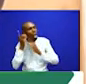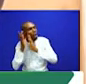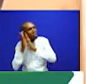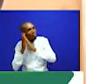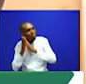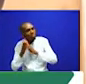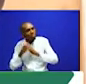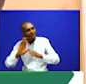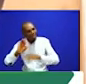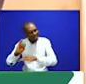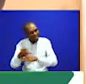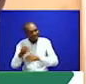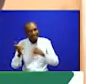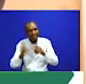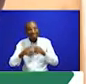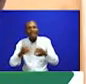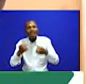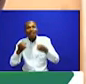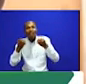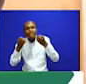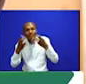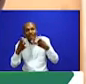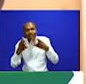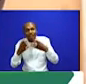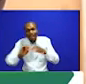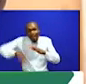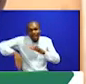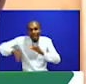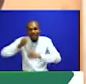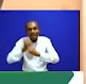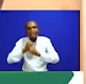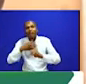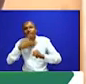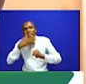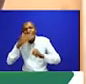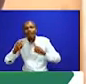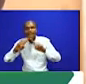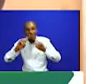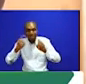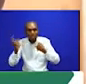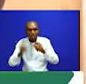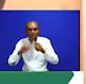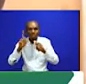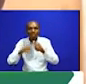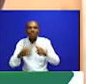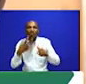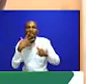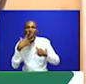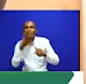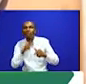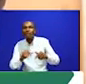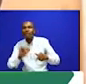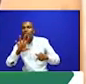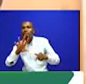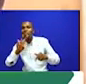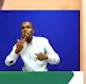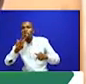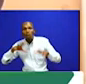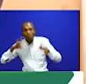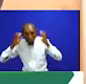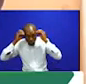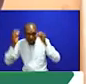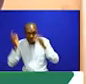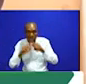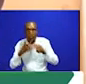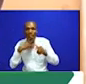clean no nyabara bange moro chenga rasti yambu yabakora to about 552 candidates